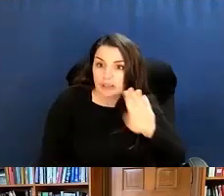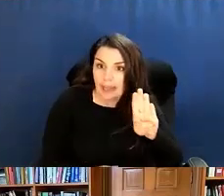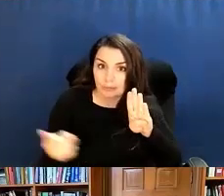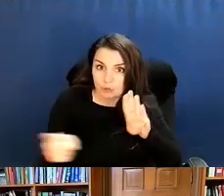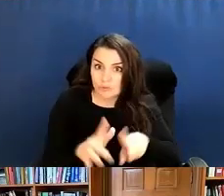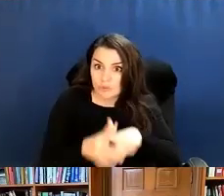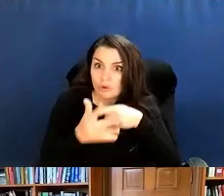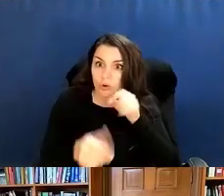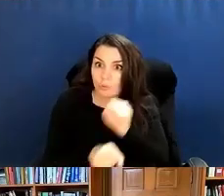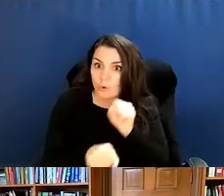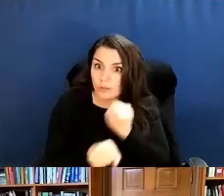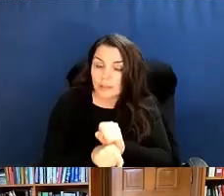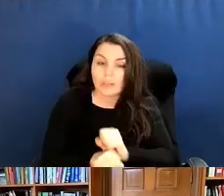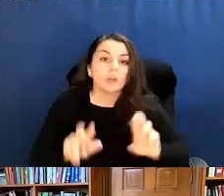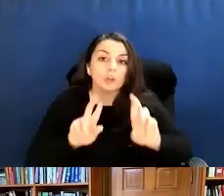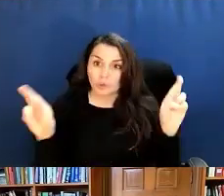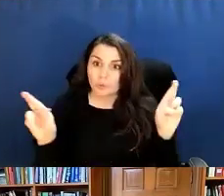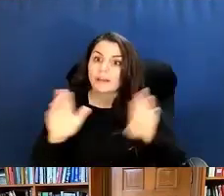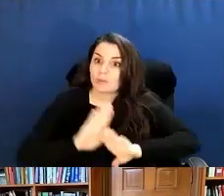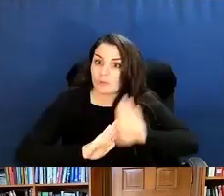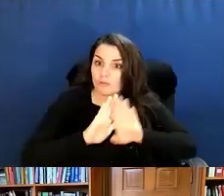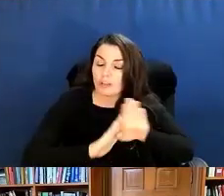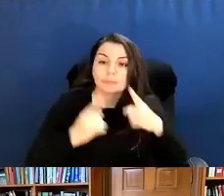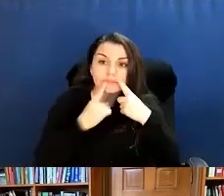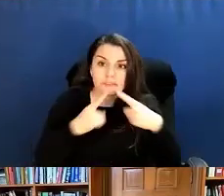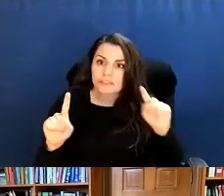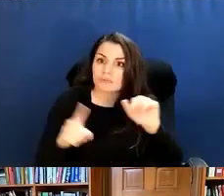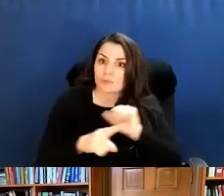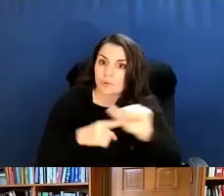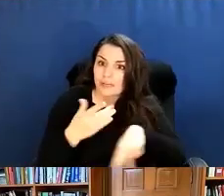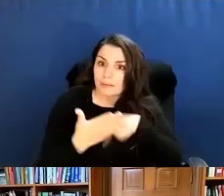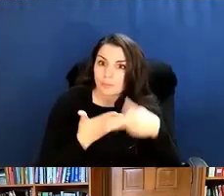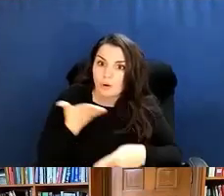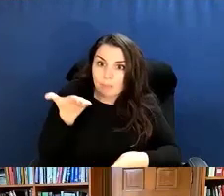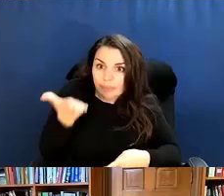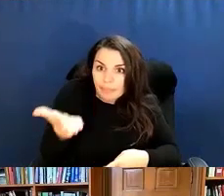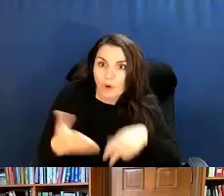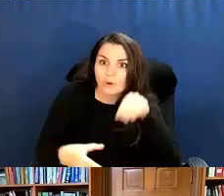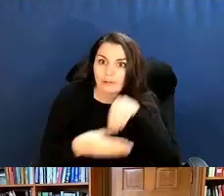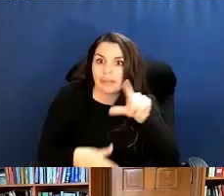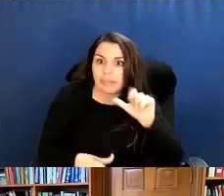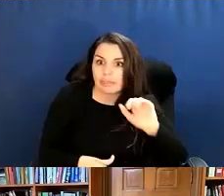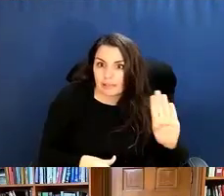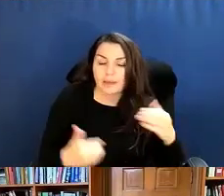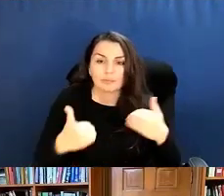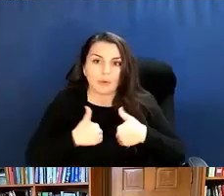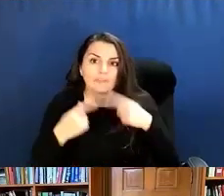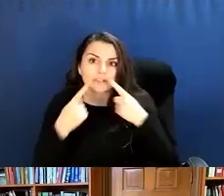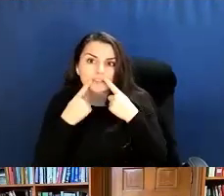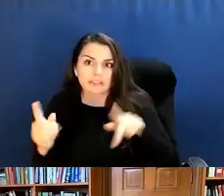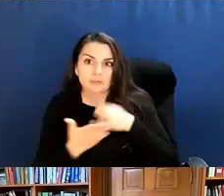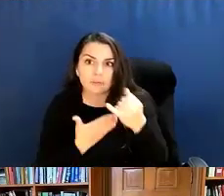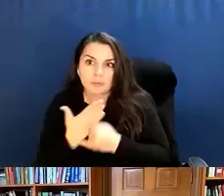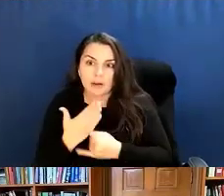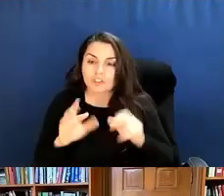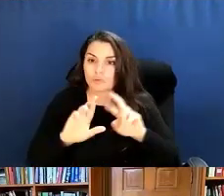Dennis, can I also just jump in quickly and correct me if I'm wrong, but isn't one potential difference also where you are in